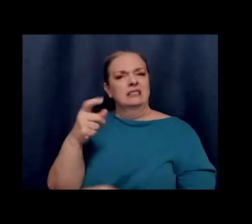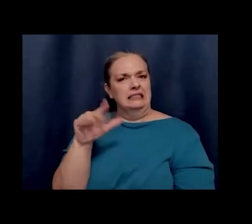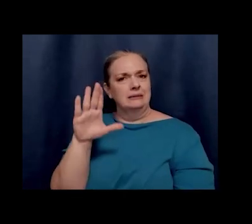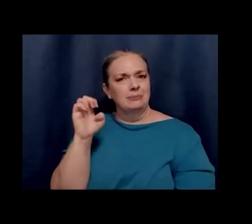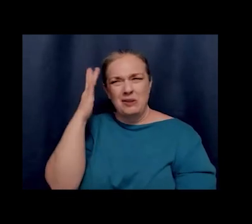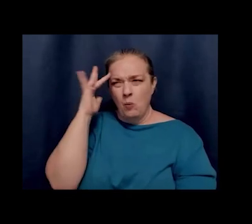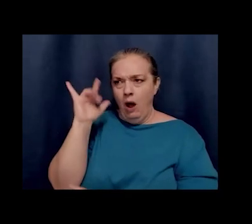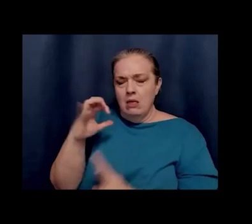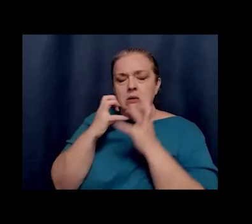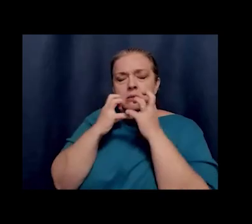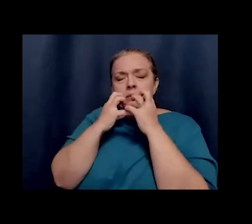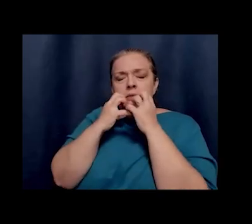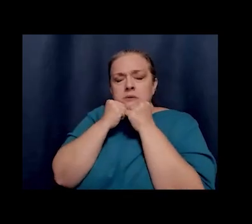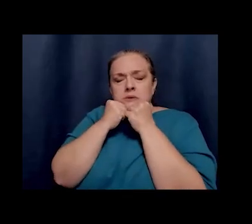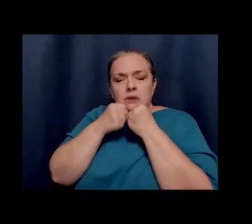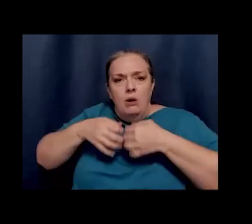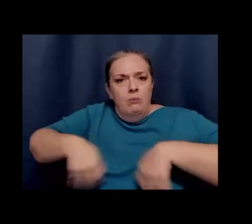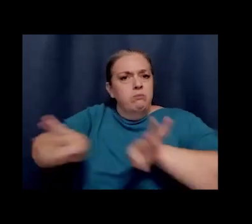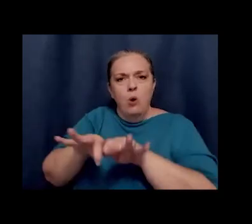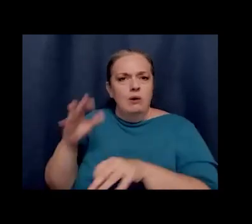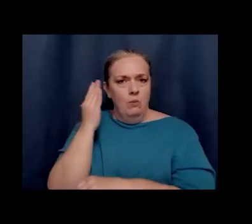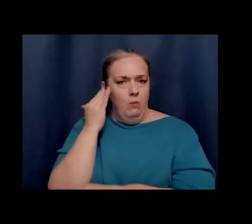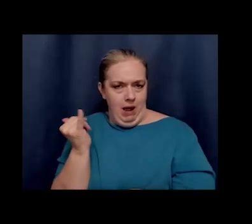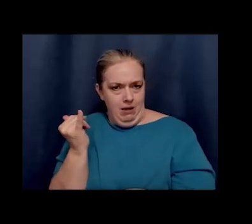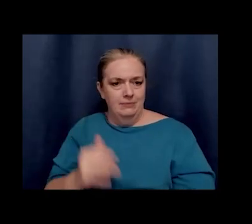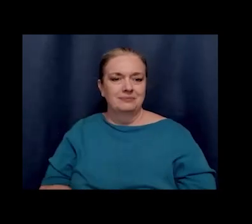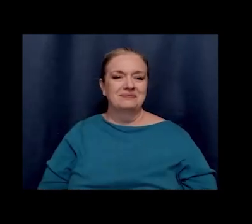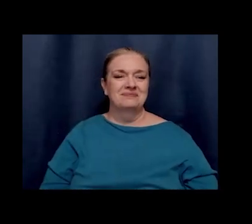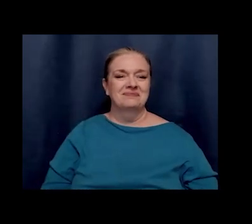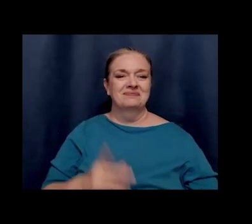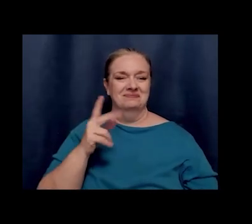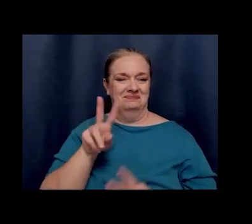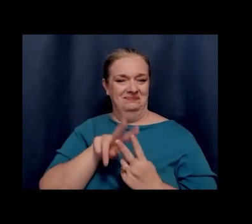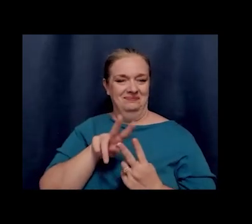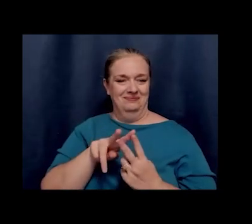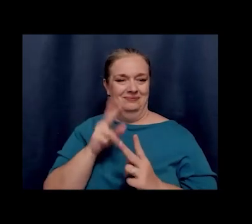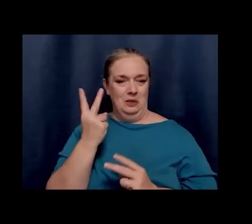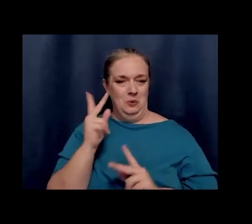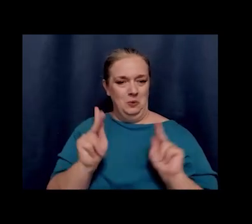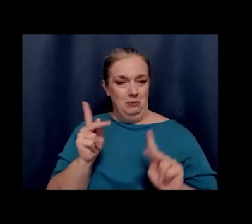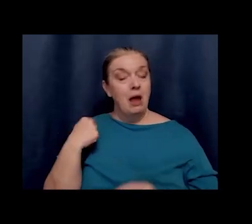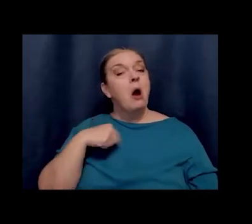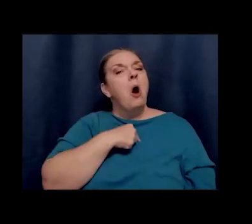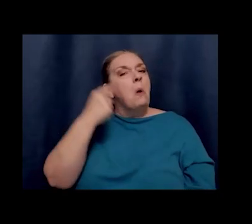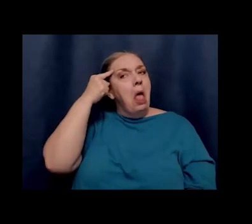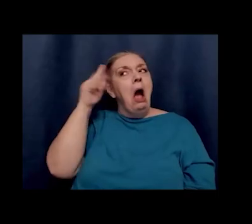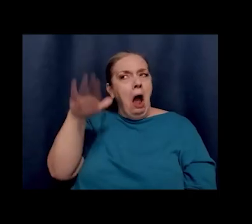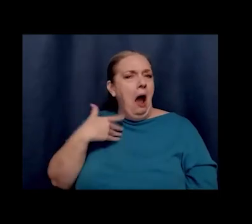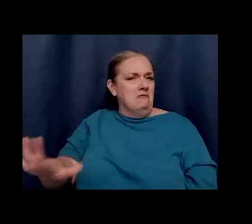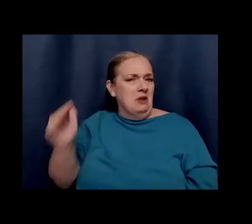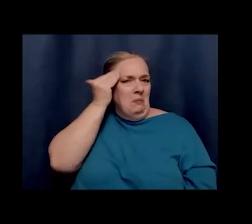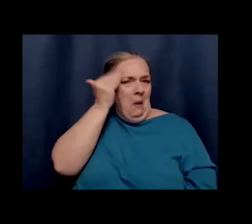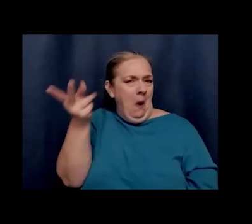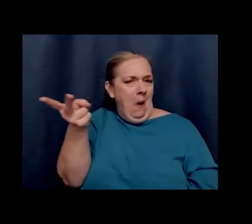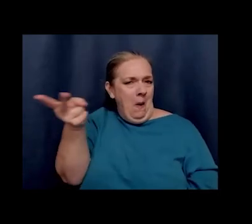so incredibly important. Here are two people we think we know. Jackson